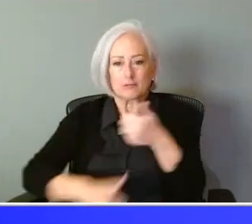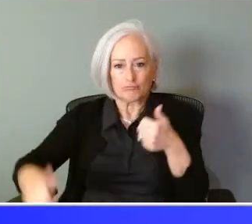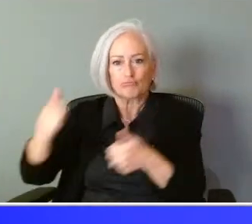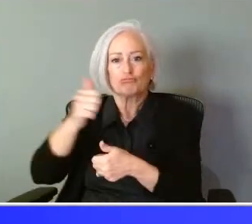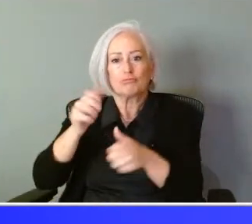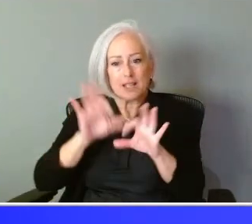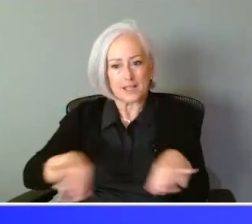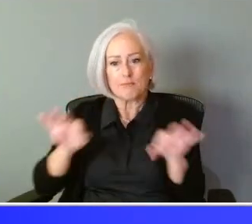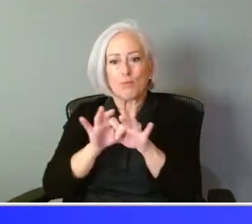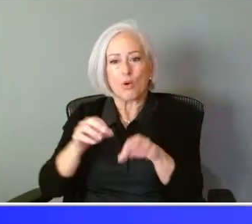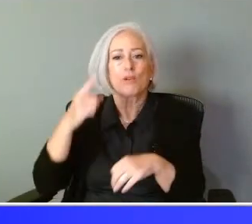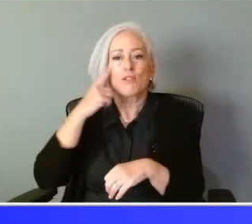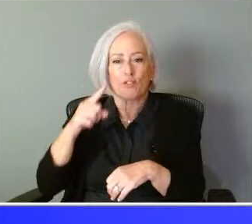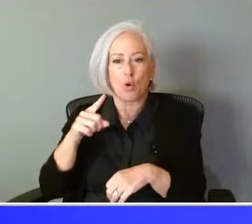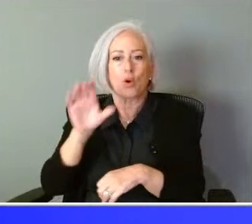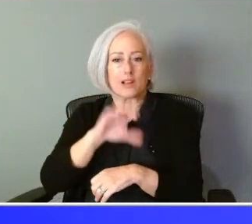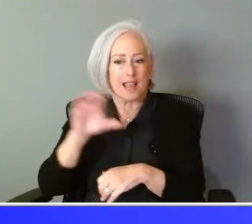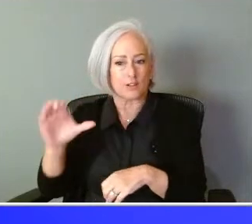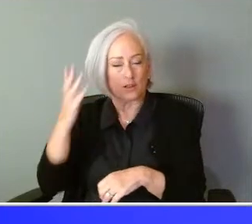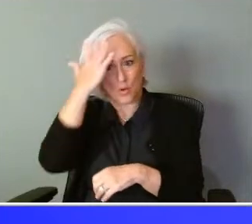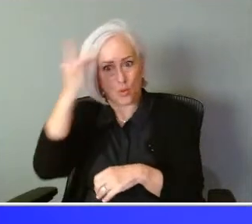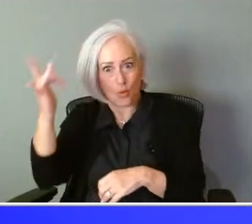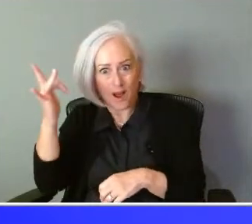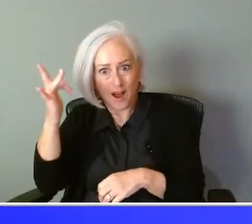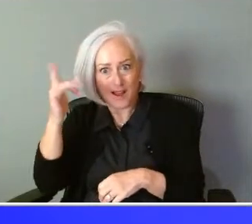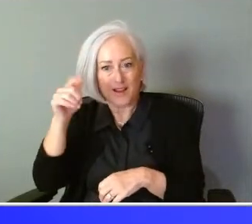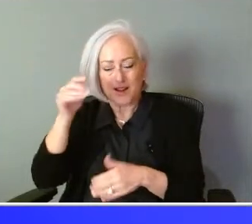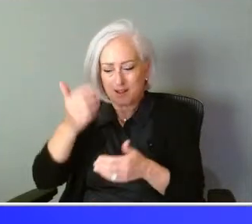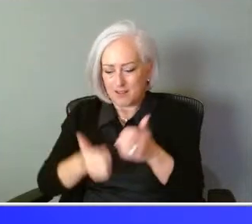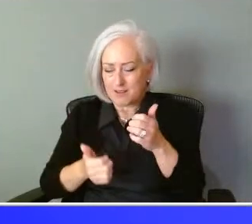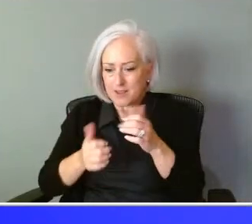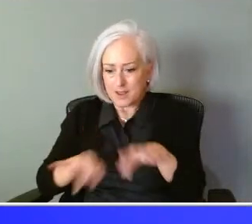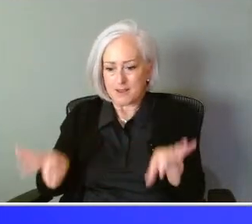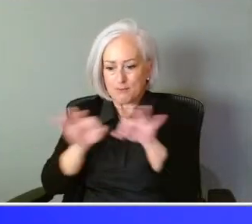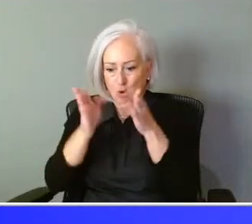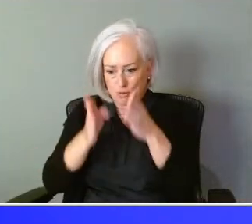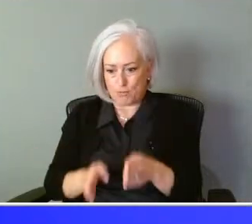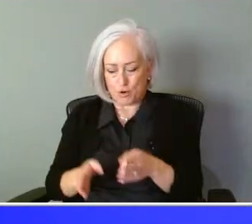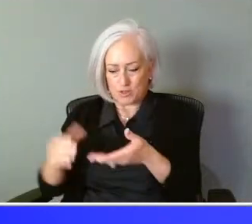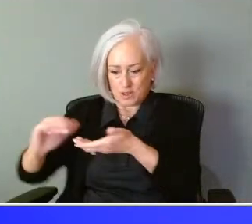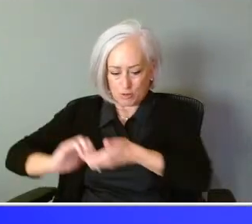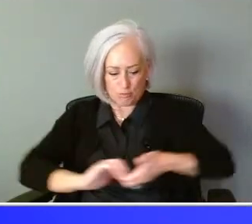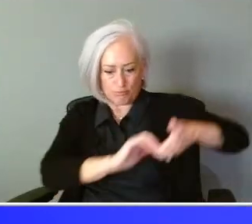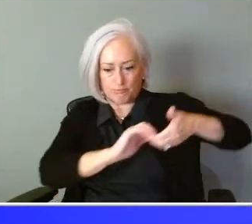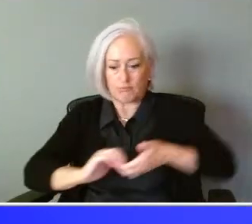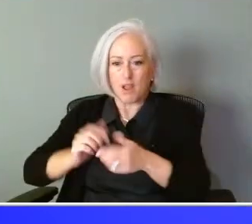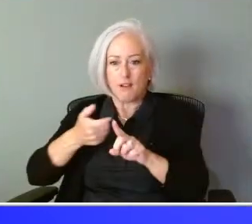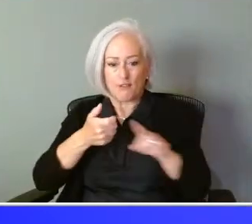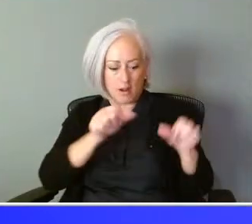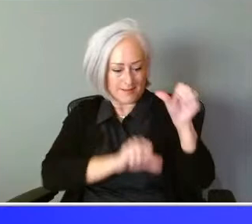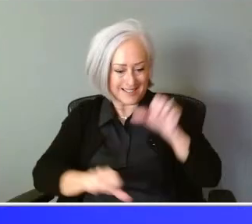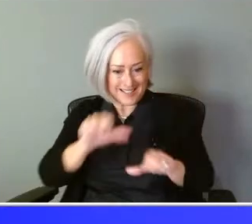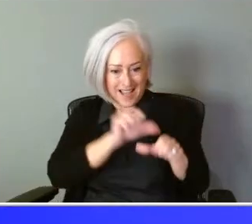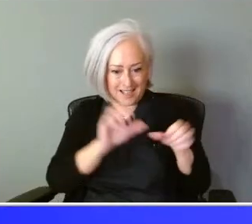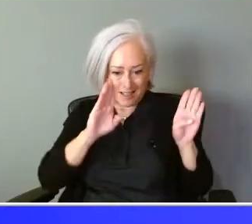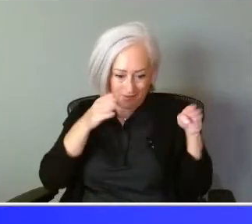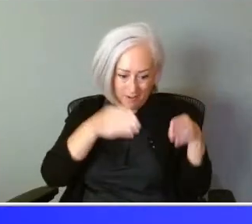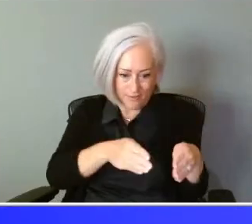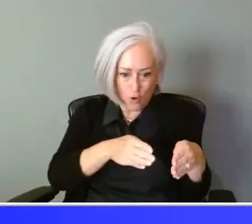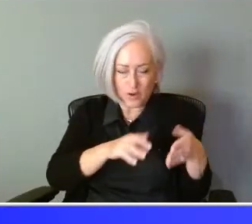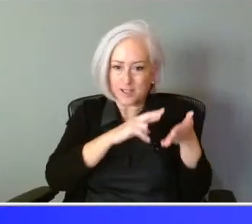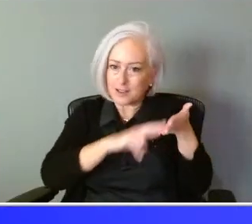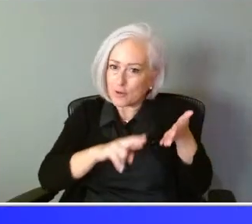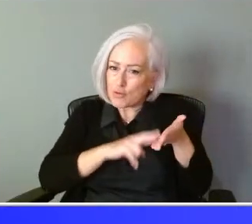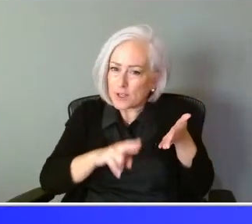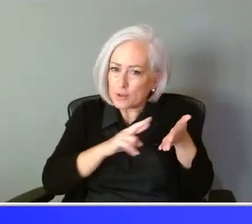part, it's the major liaison between the scientific aspects and research aspects of the Cancer